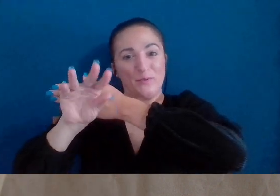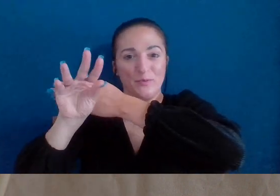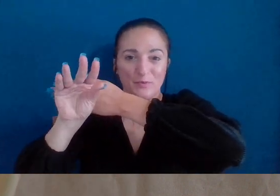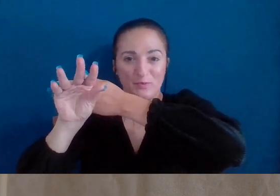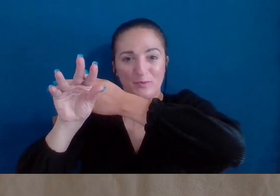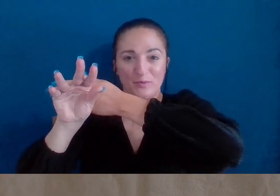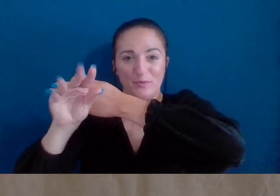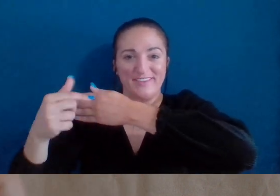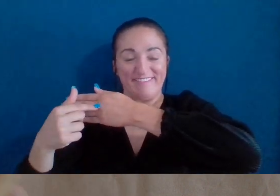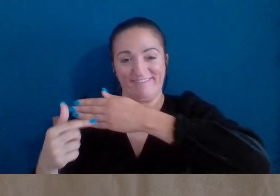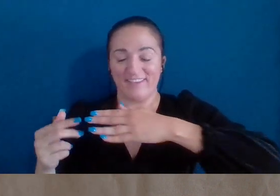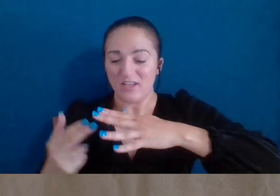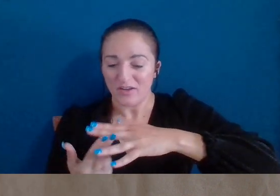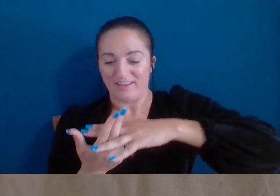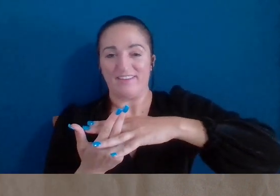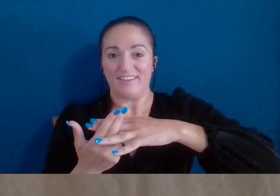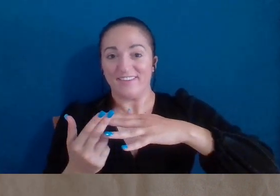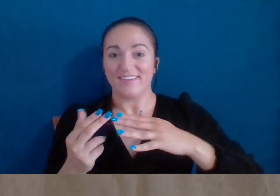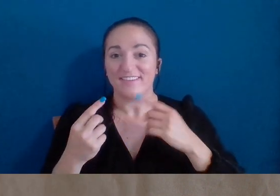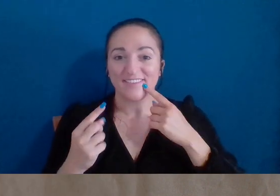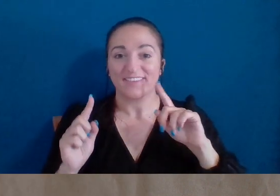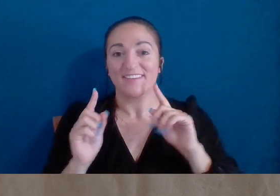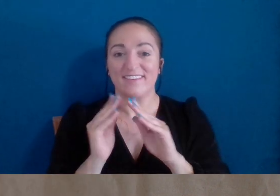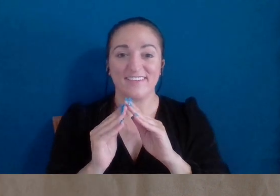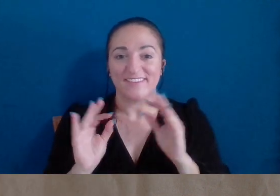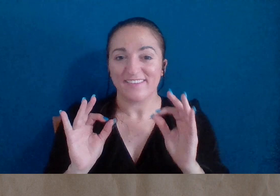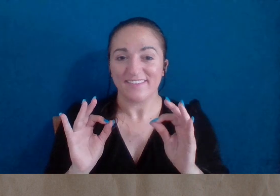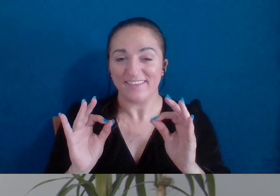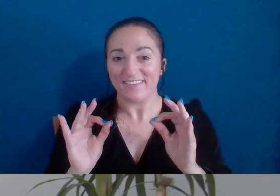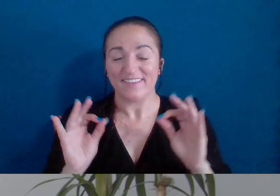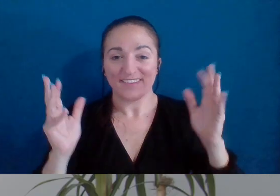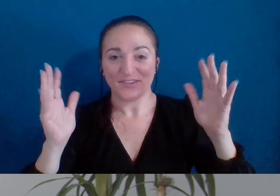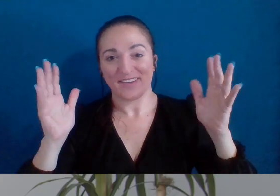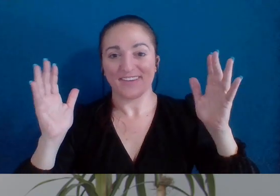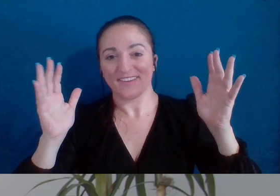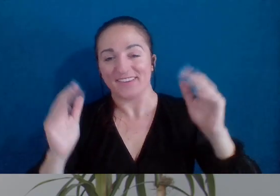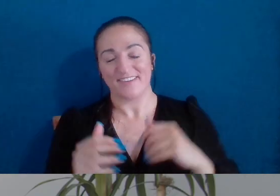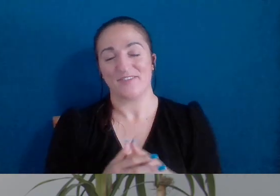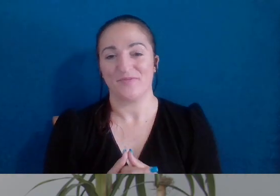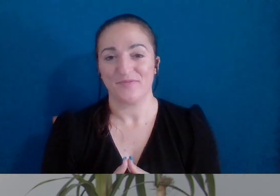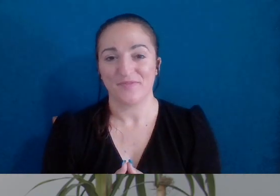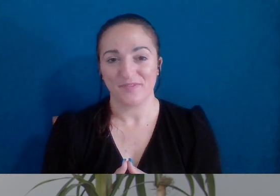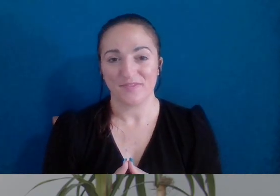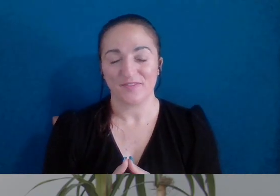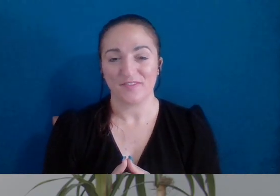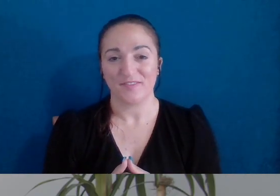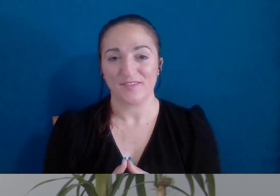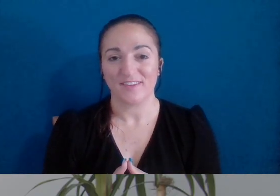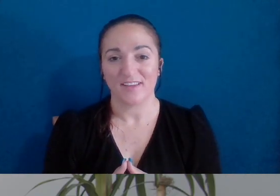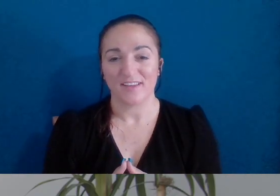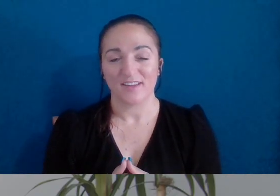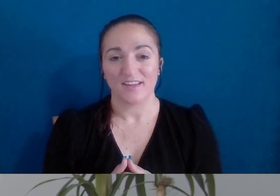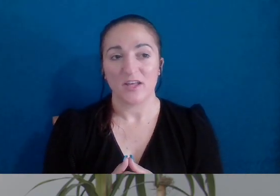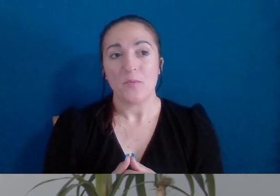Hooray! And this side will be completely flat. If you wanted to get really